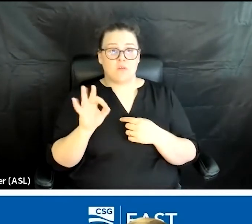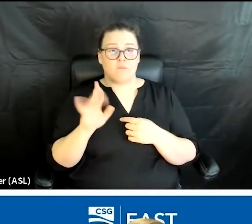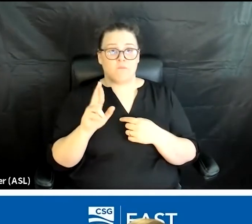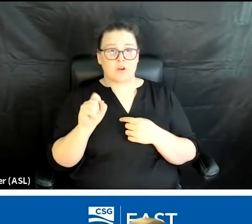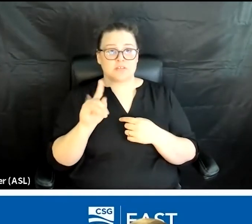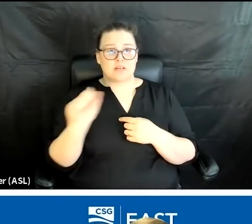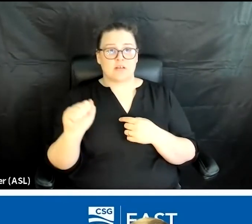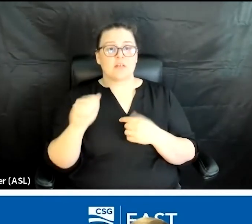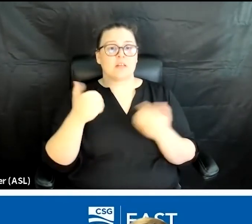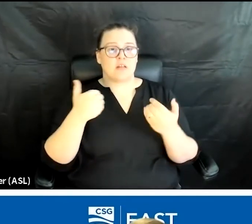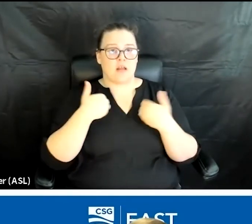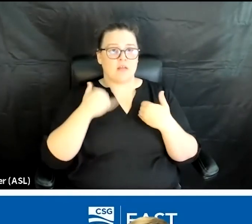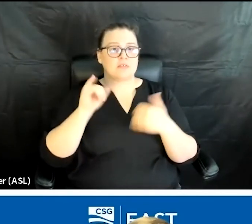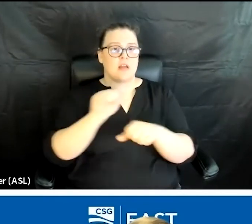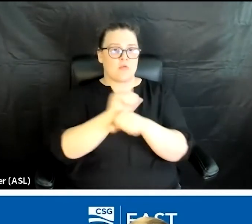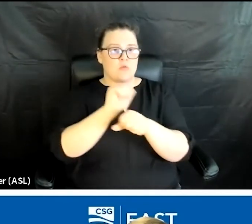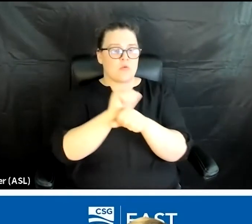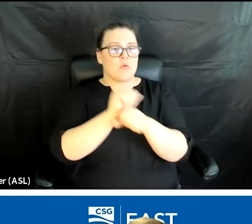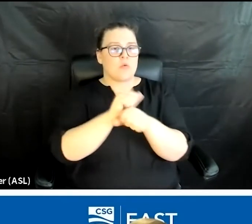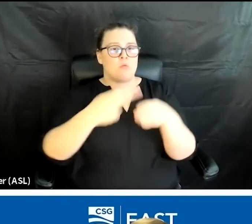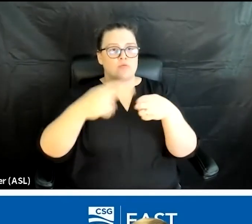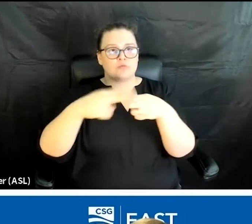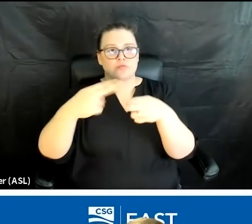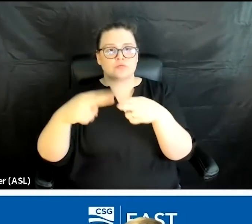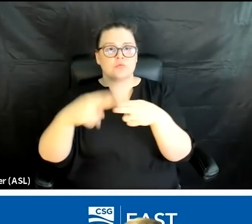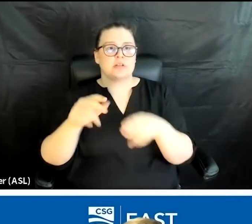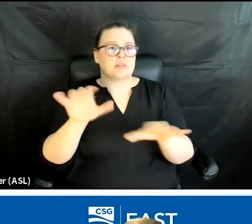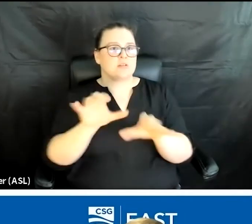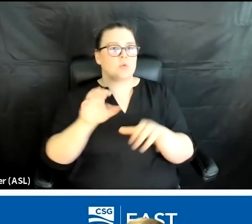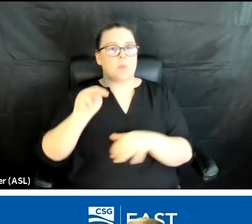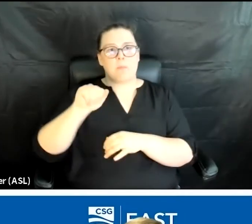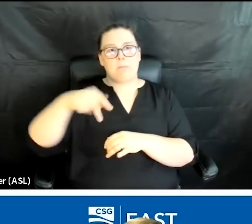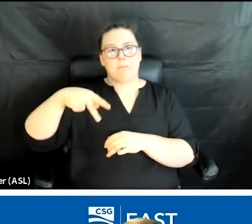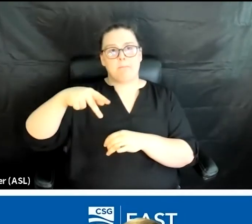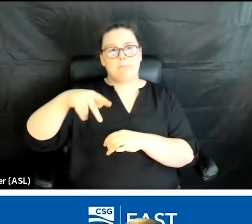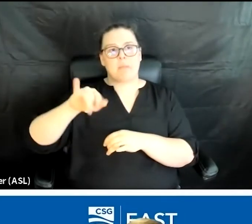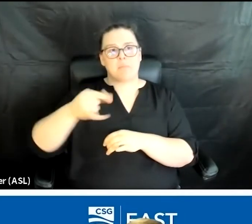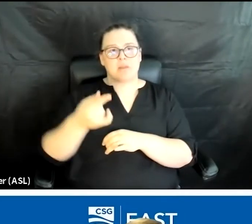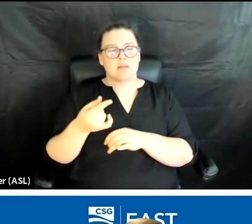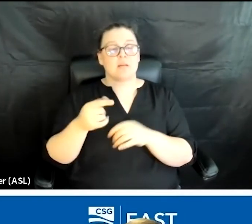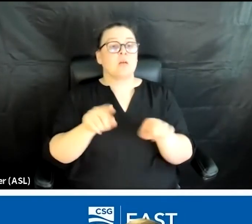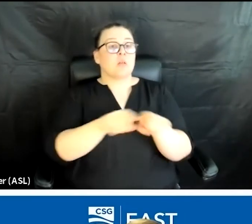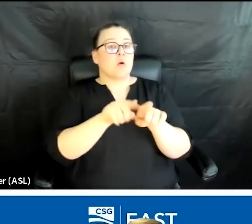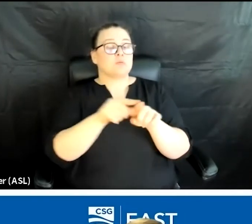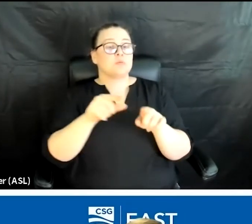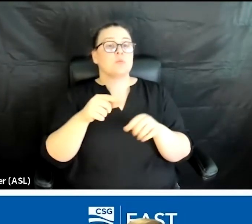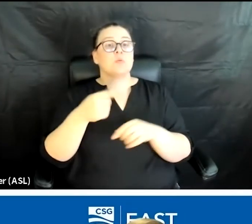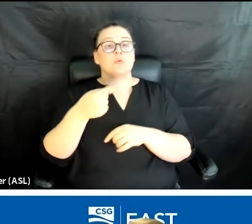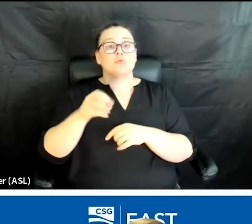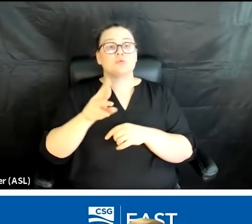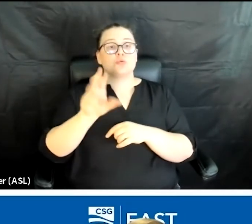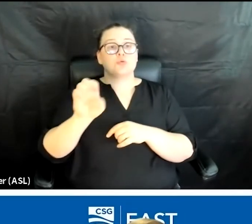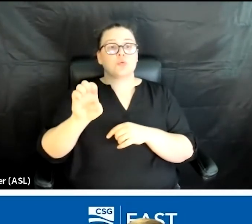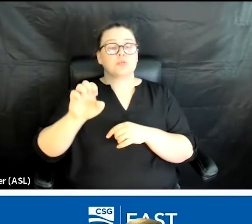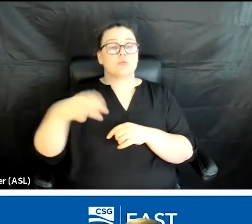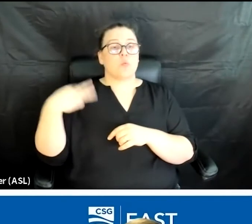shortage designations, and they do really good mapping. And the same is George Washington University's